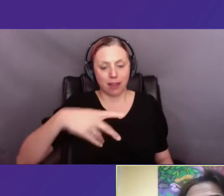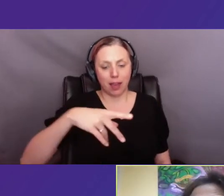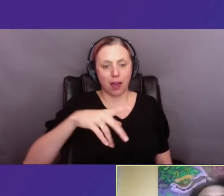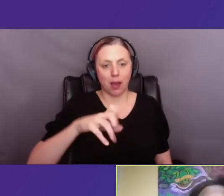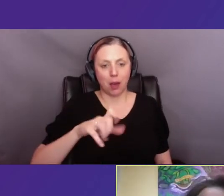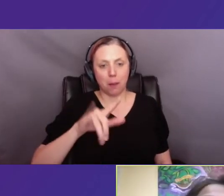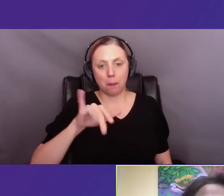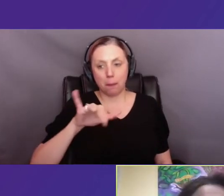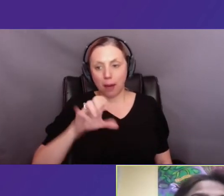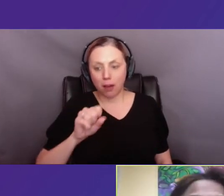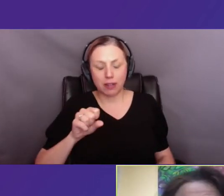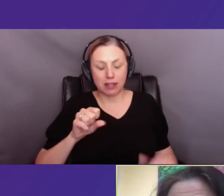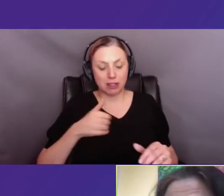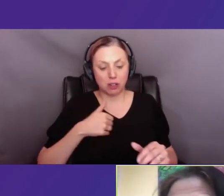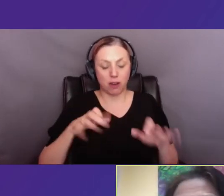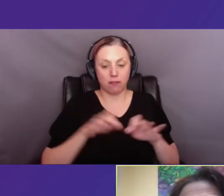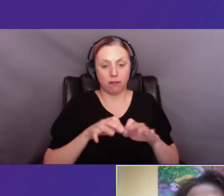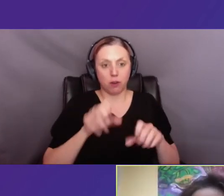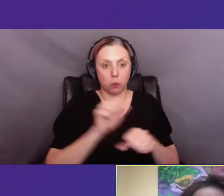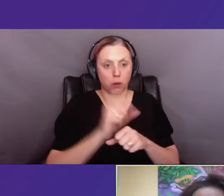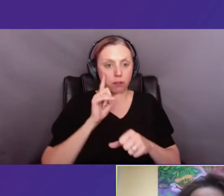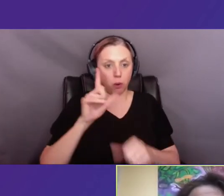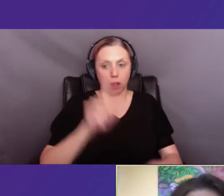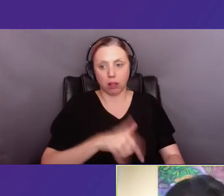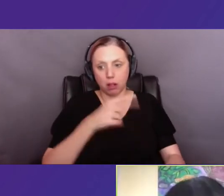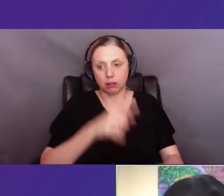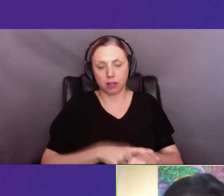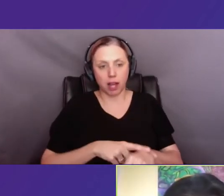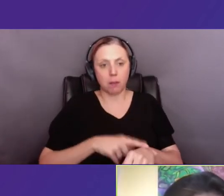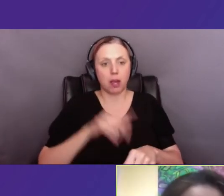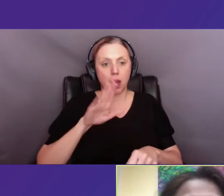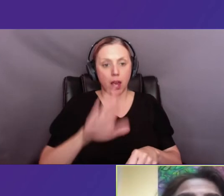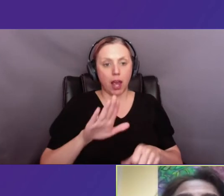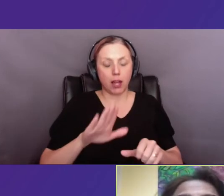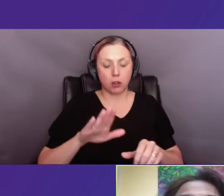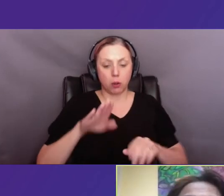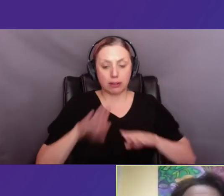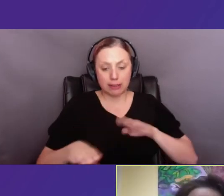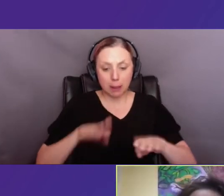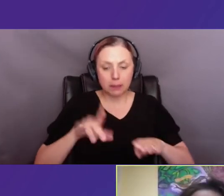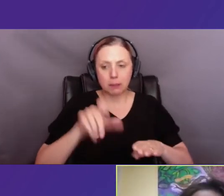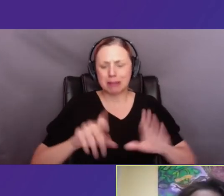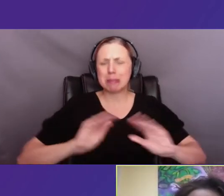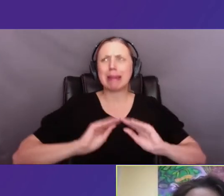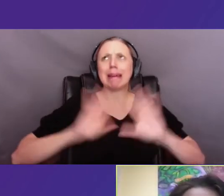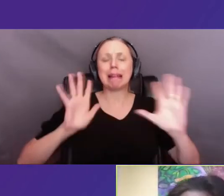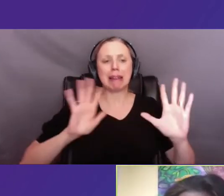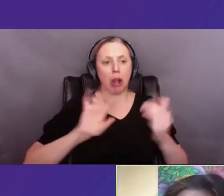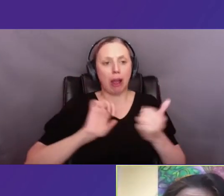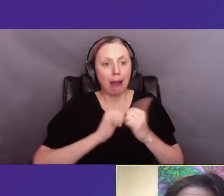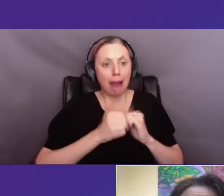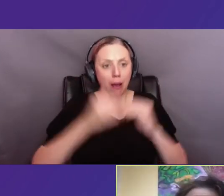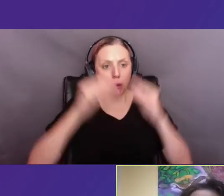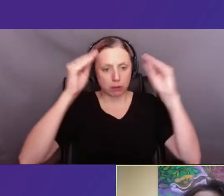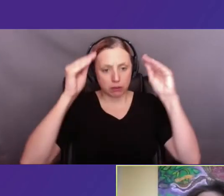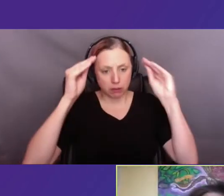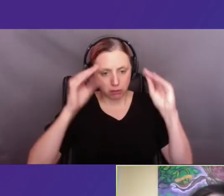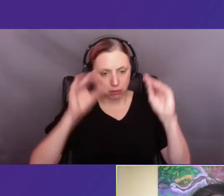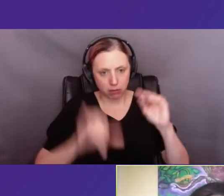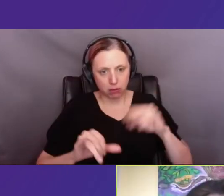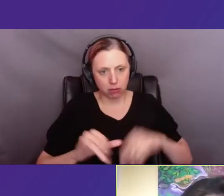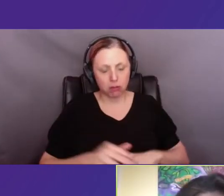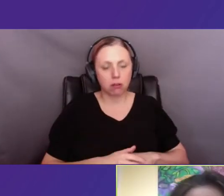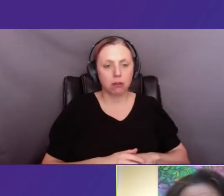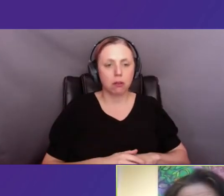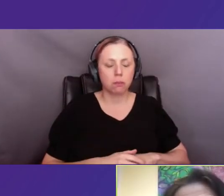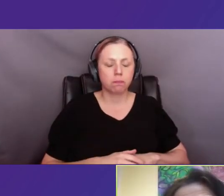footwork, for a long time, and your footwork has to be clear. How can I teach that? And how